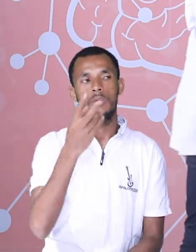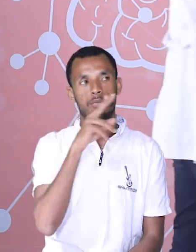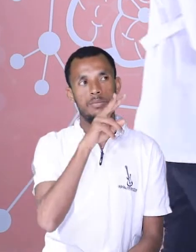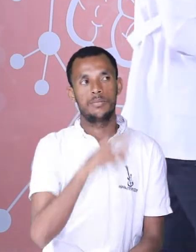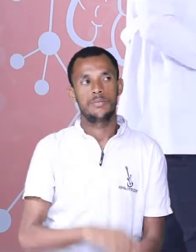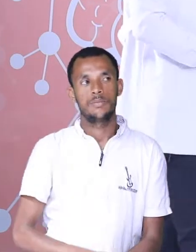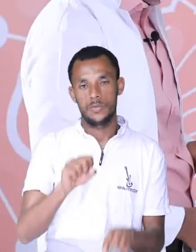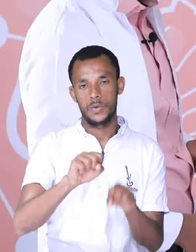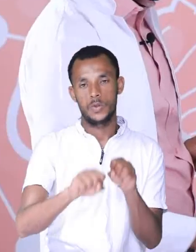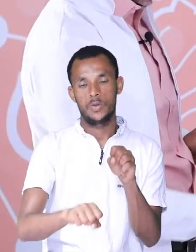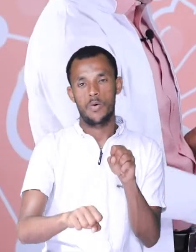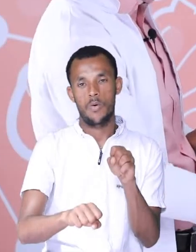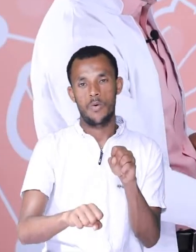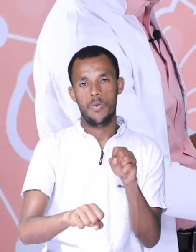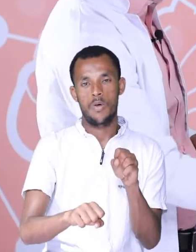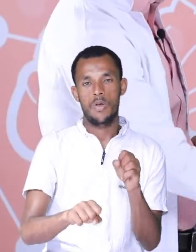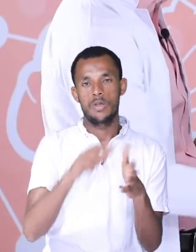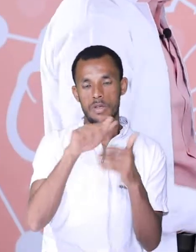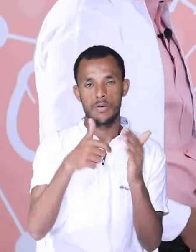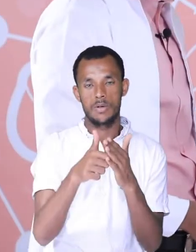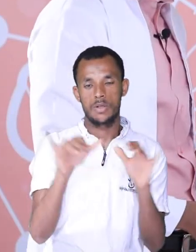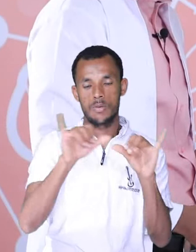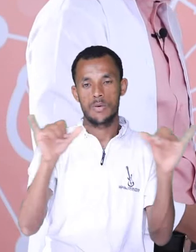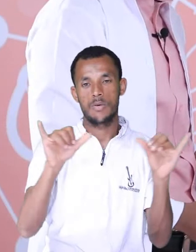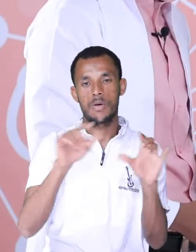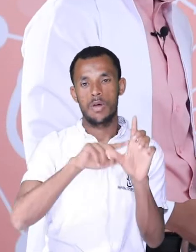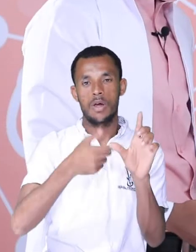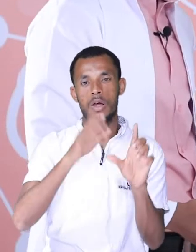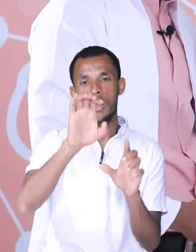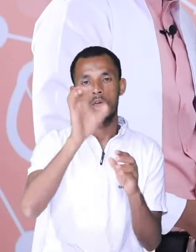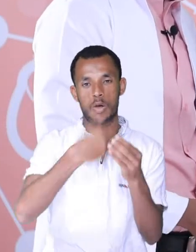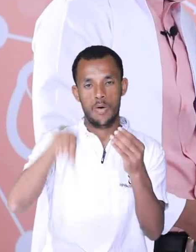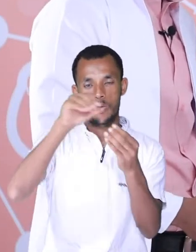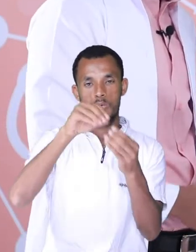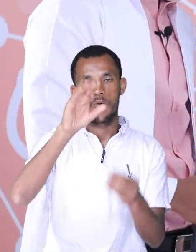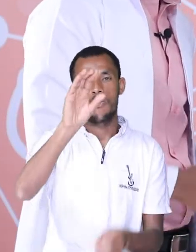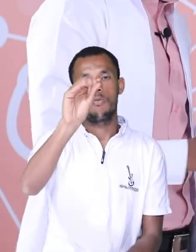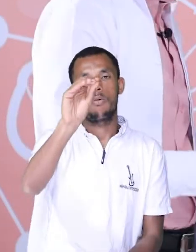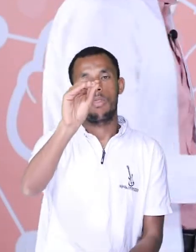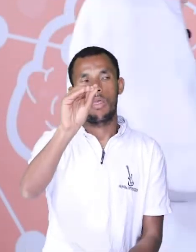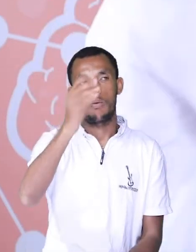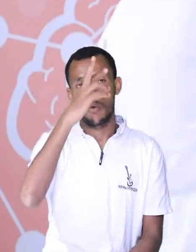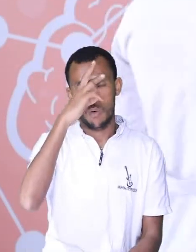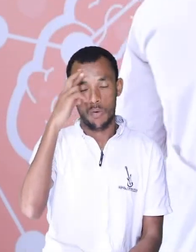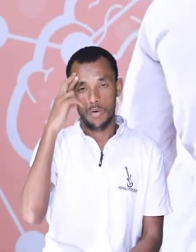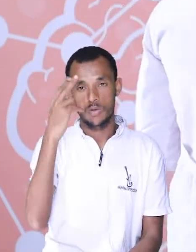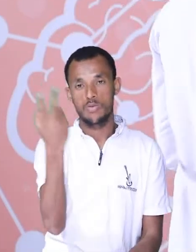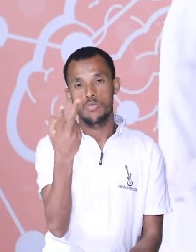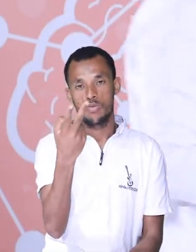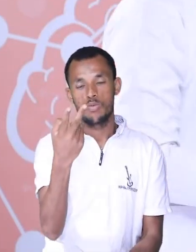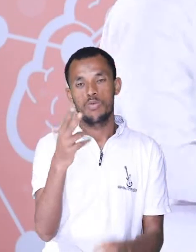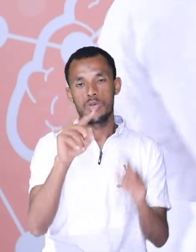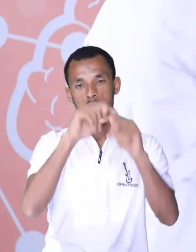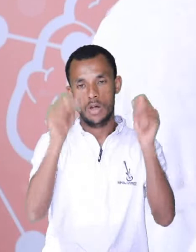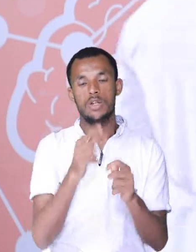degree. So therefore the measure of angle E is also 50 degree. Because these two triangles